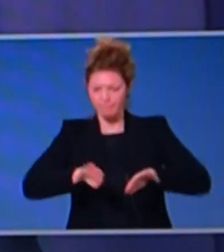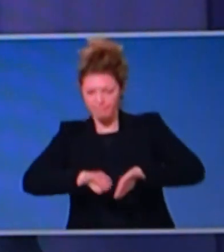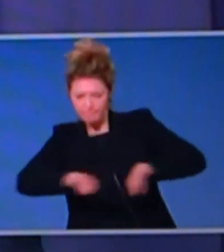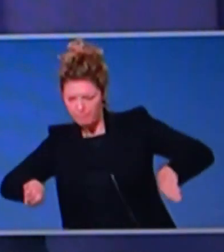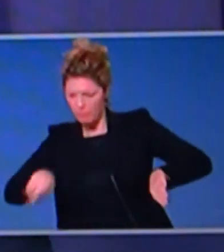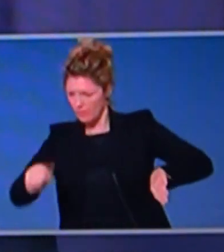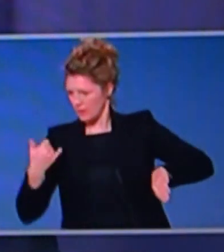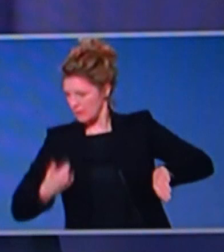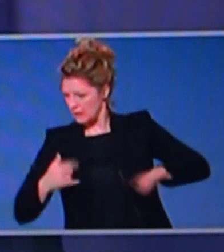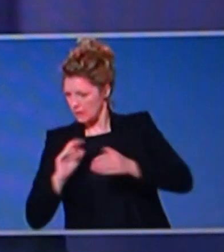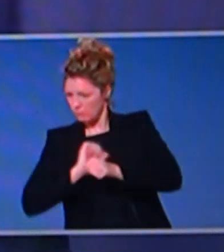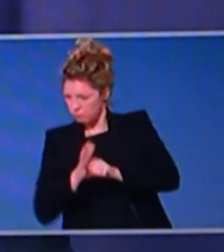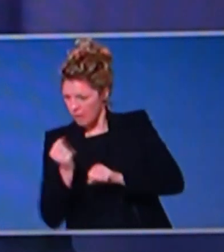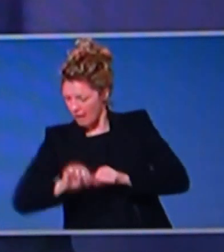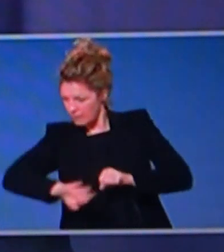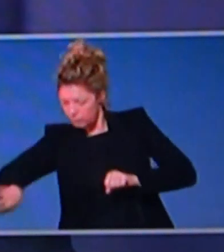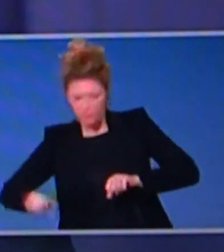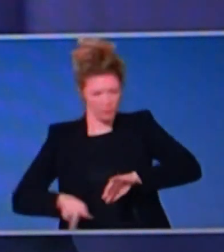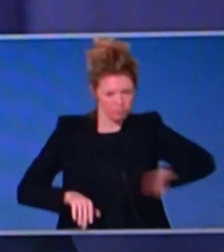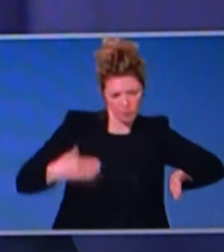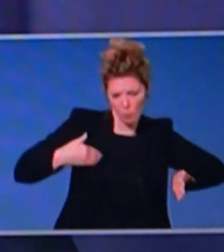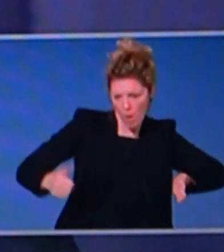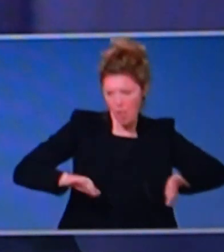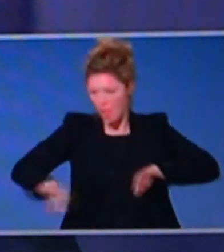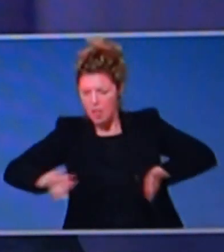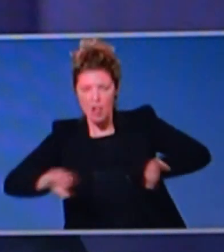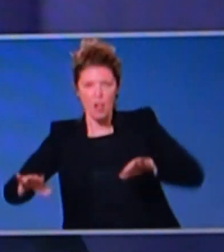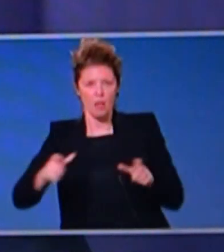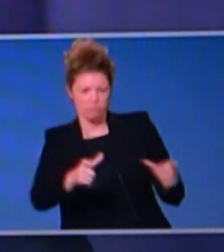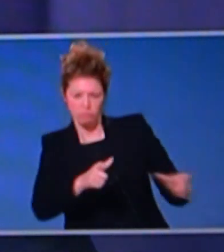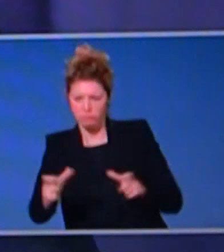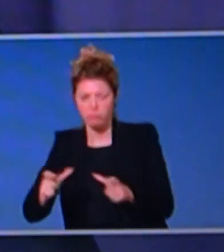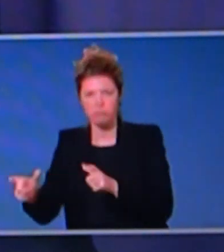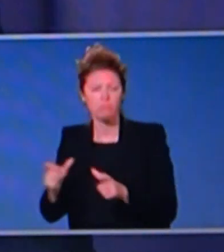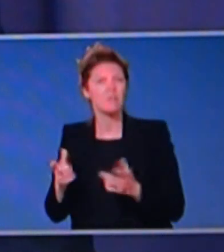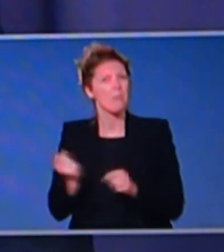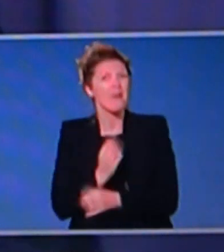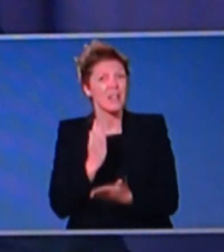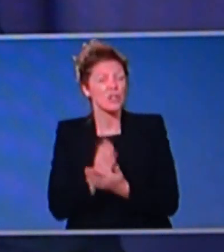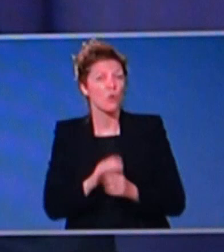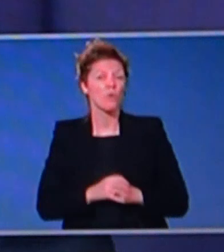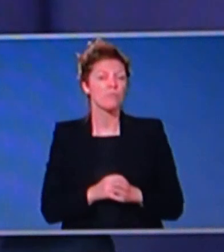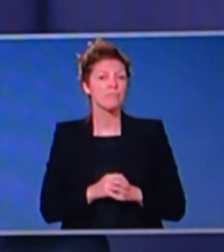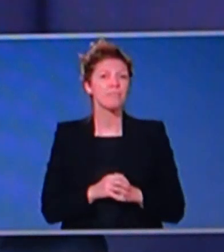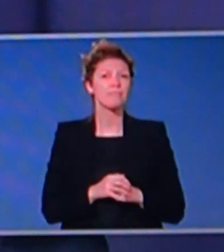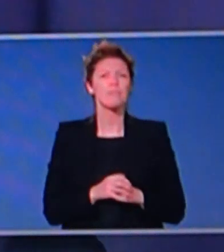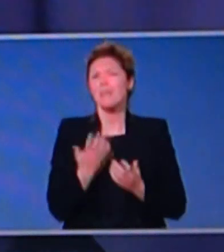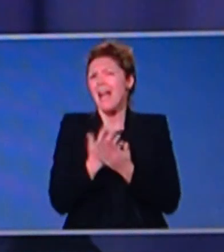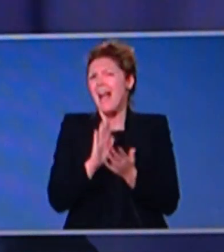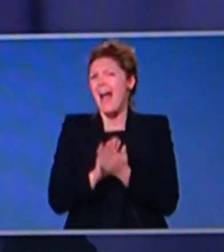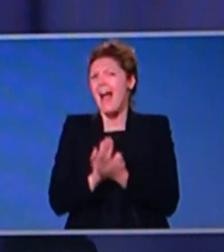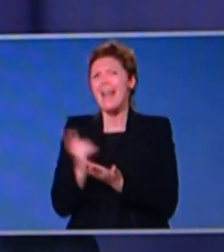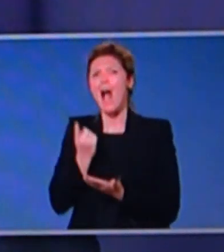virus, and in almost all cases, to the best of my knowledge, the virus has come in through a workforce, not